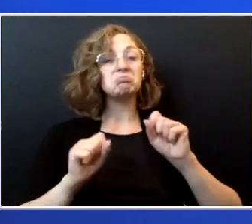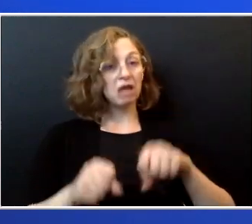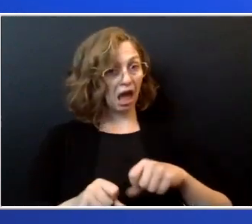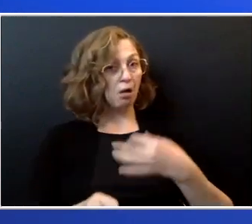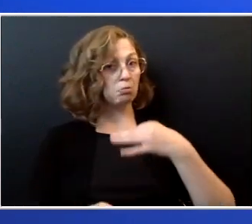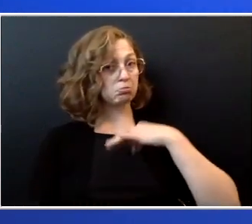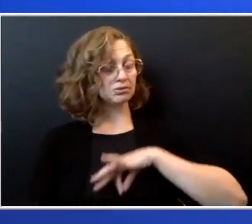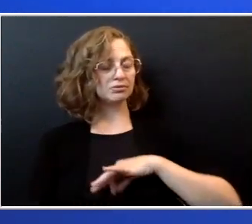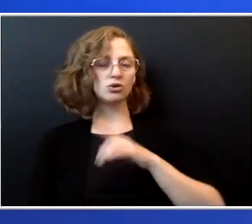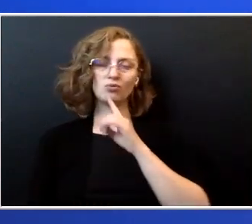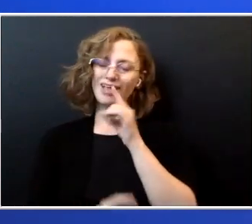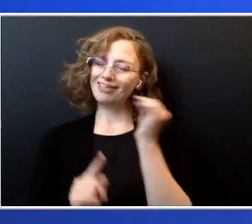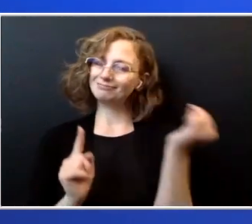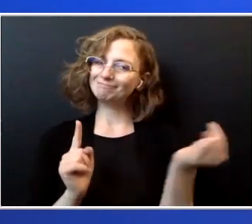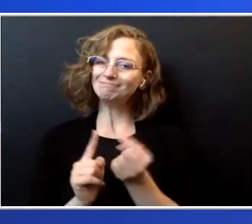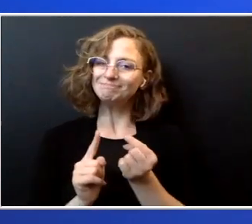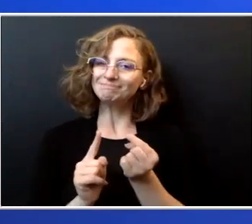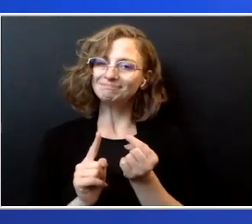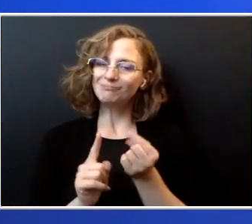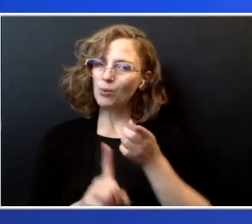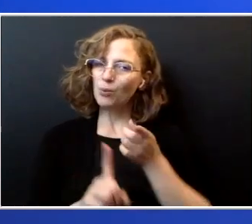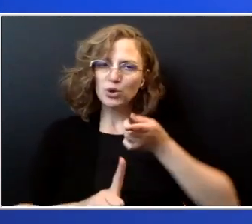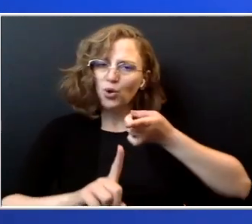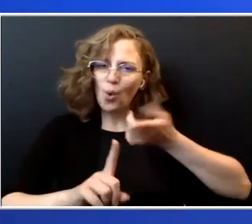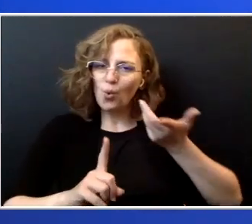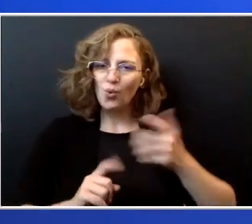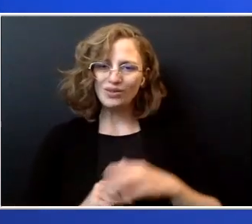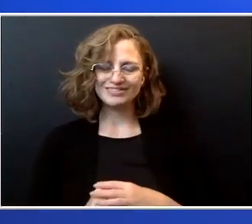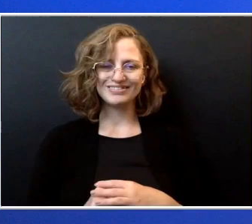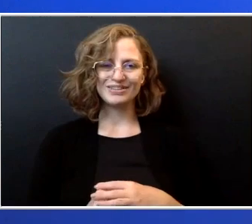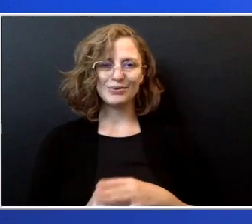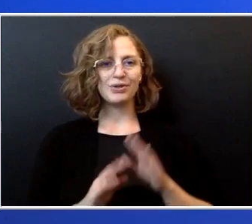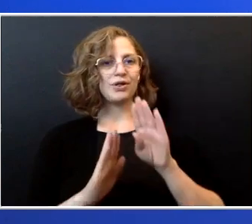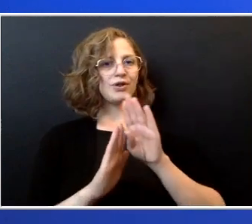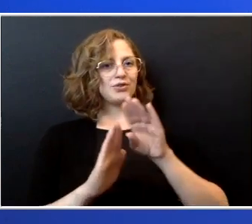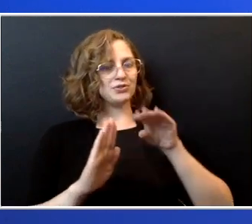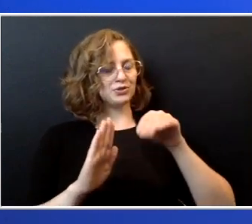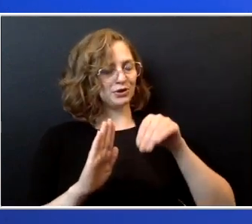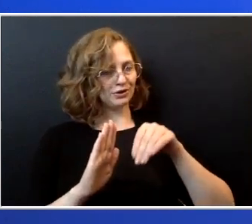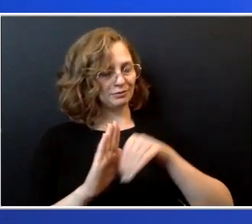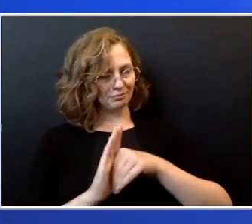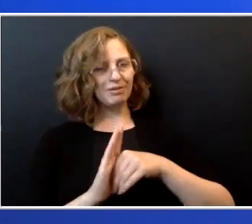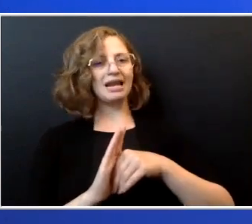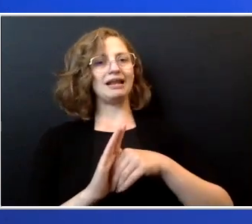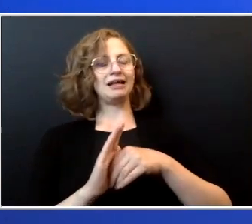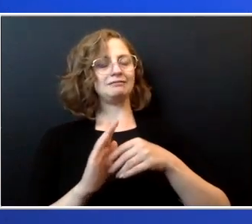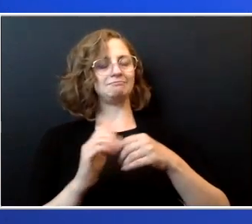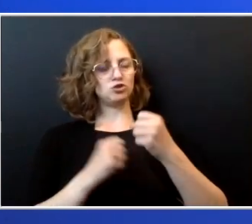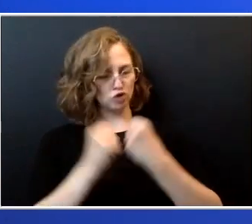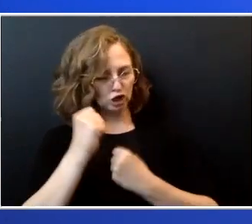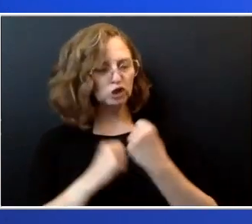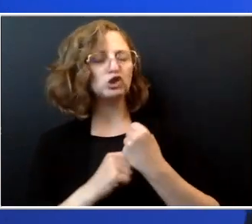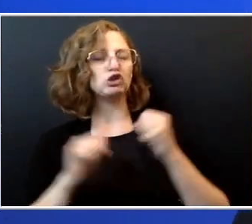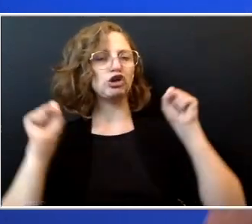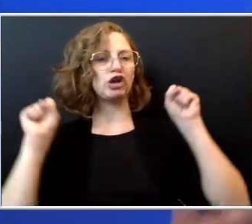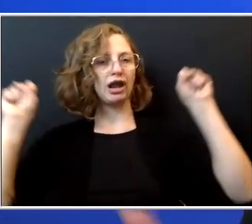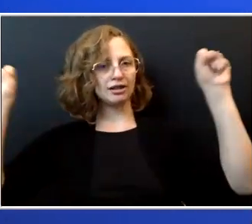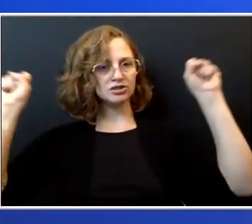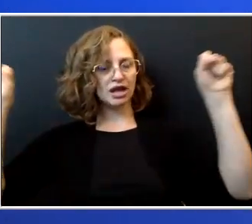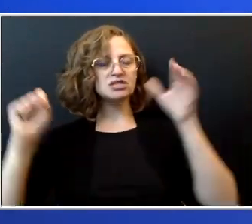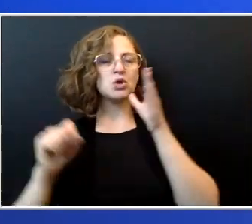right? Yeah. So by doing that 30-minute structured bout of a specific exercise, you're going to get those specific muscle health benefits, whether